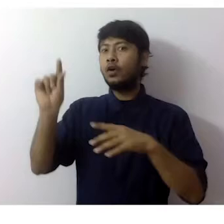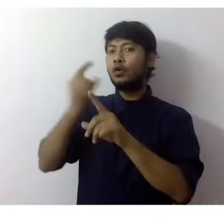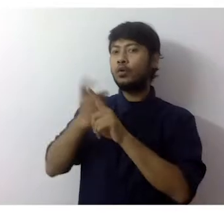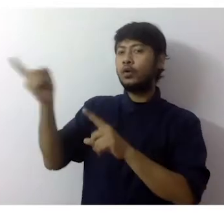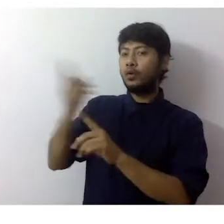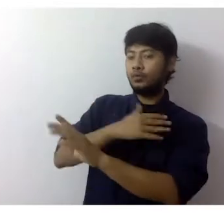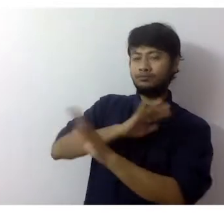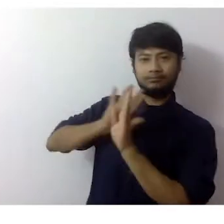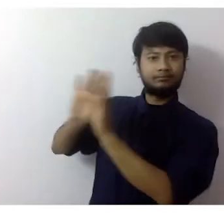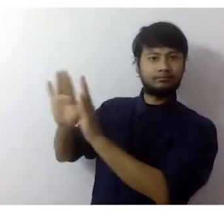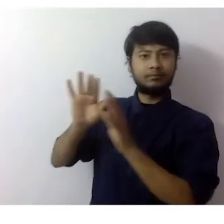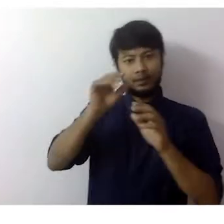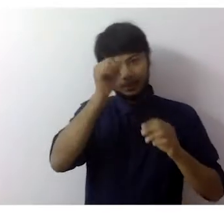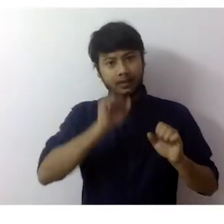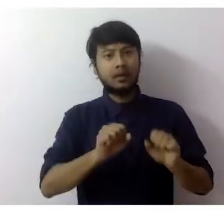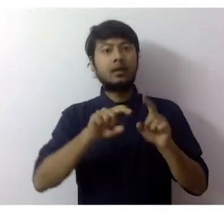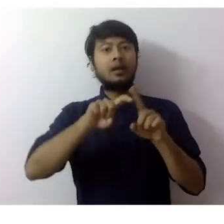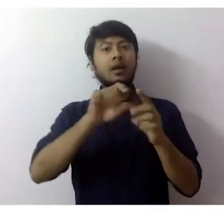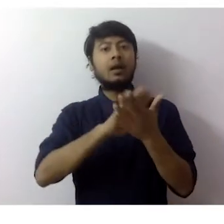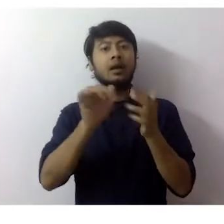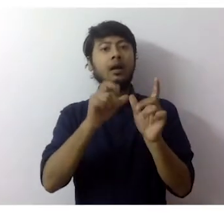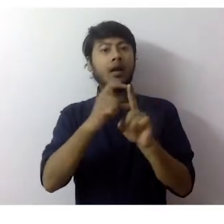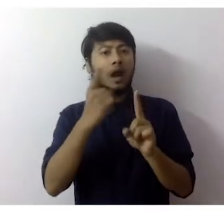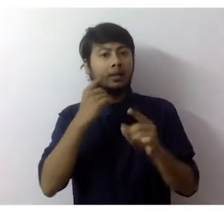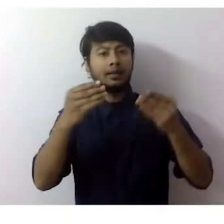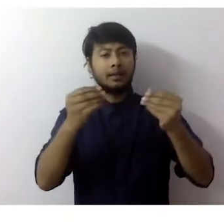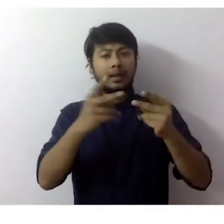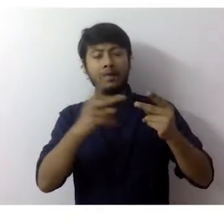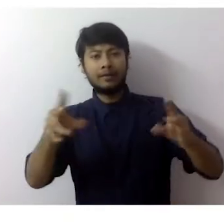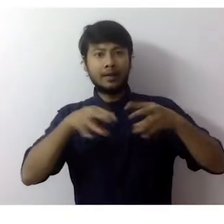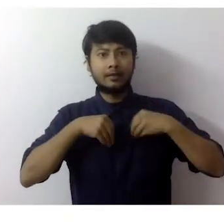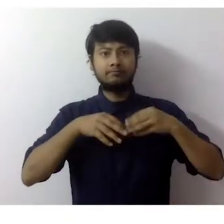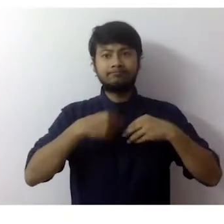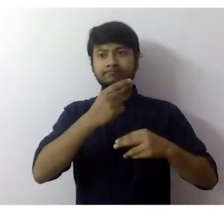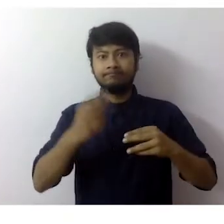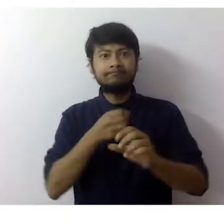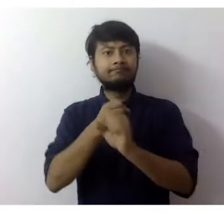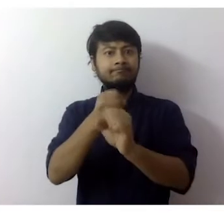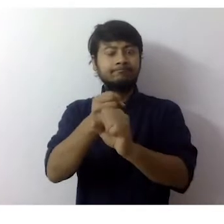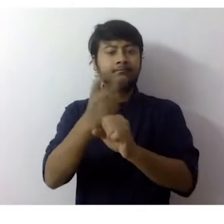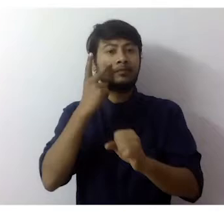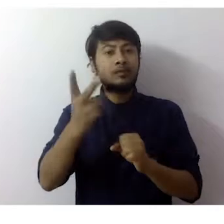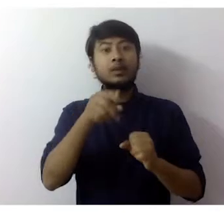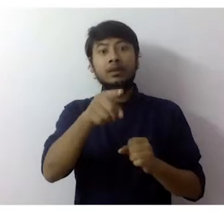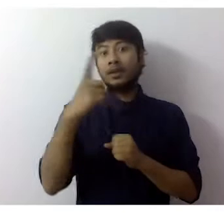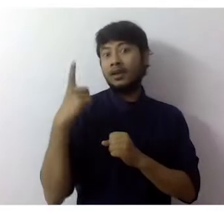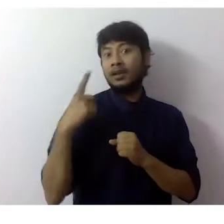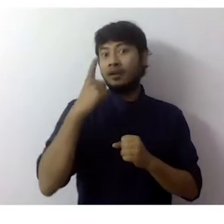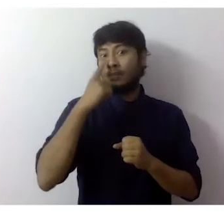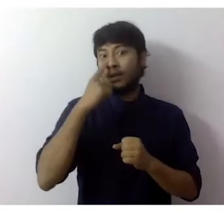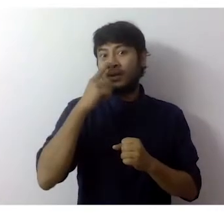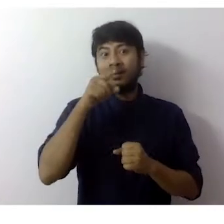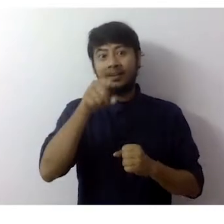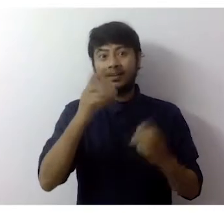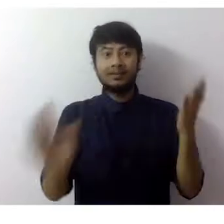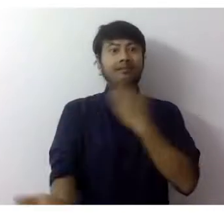mill labels depicted nationalist leaders such as Kamla Devi Chattopadhyay, as in this label, Bharat Mata, or a lady spinning